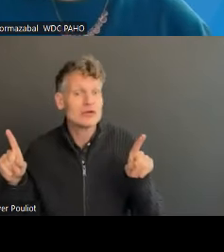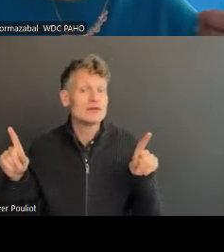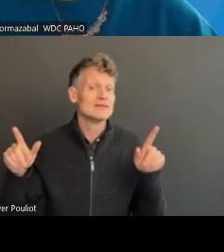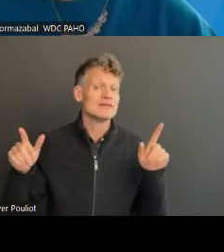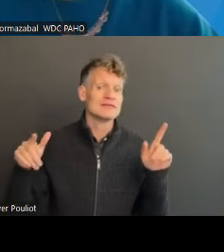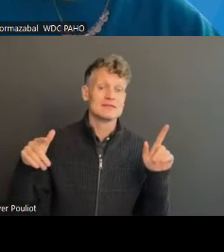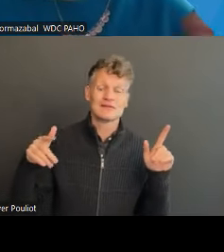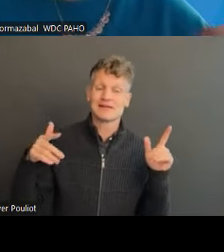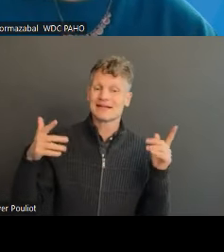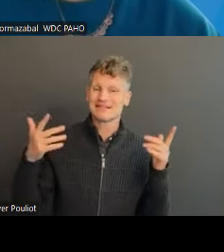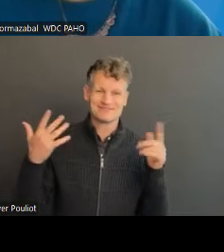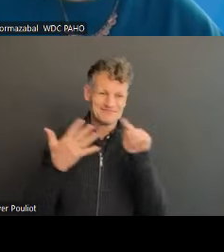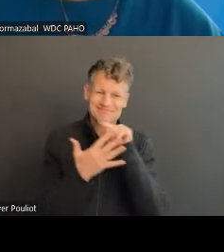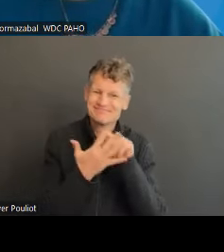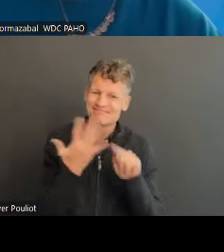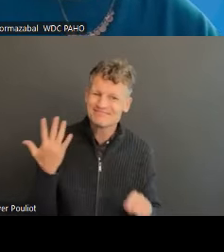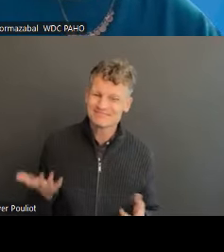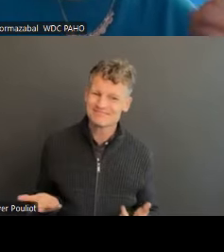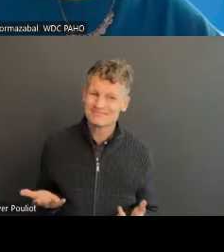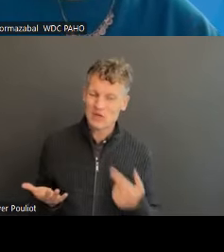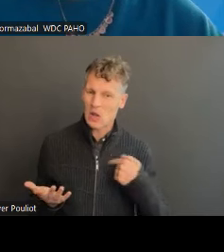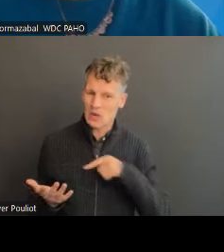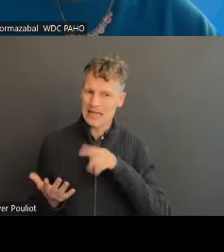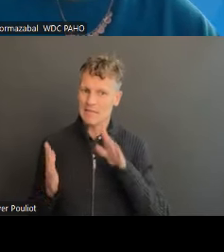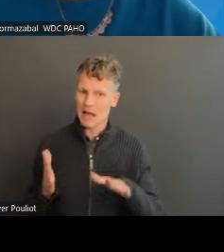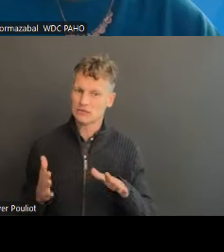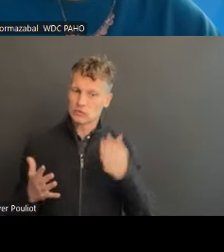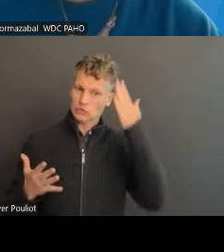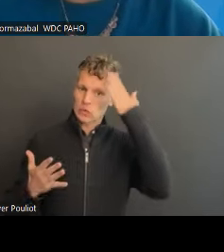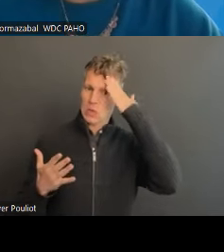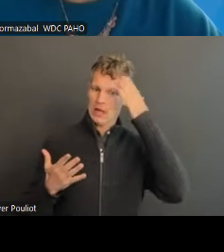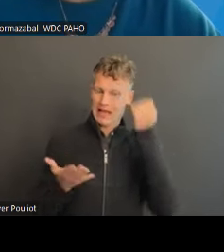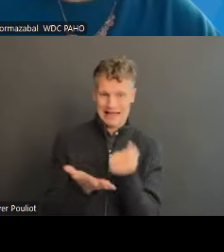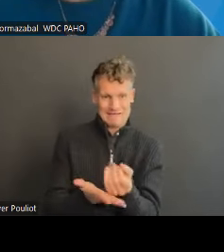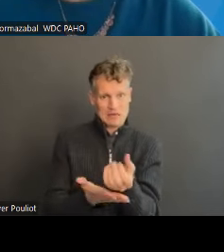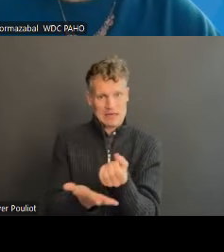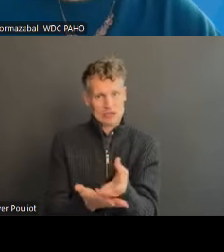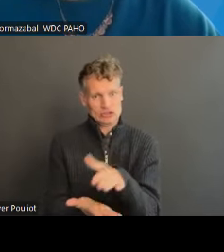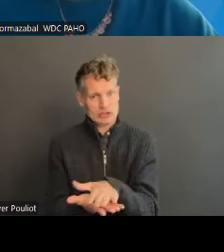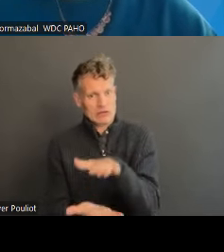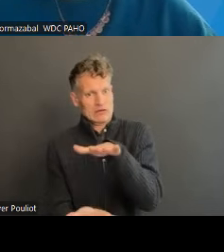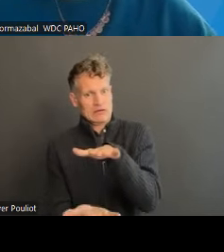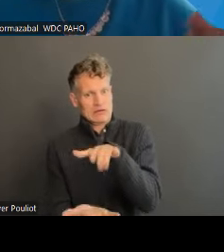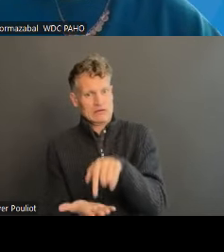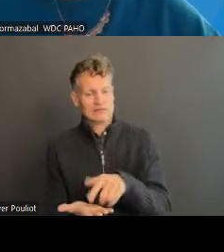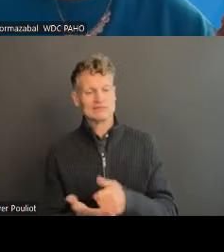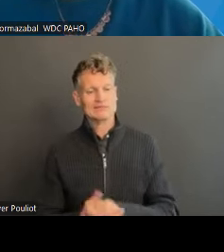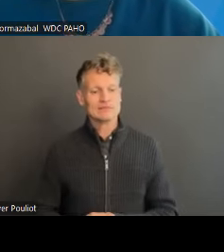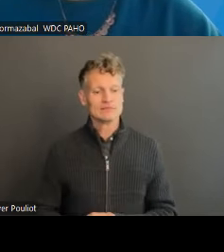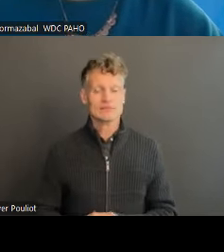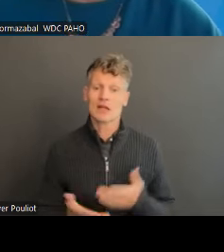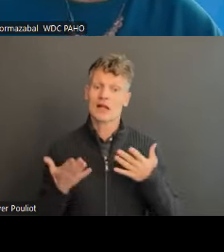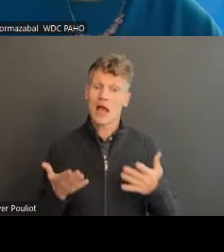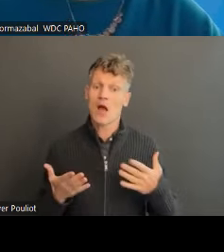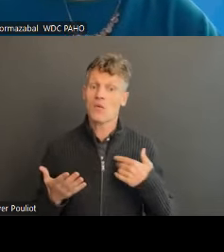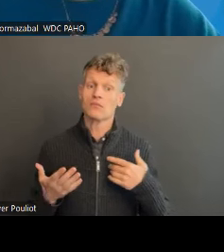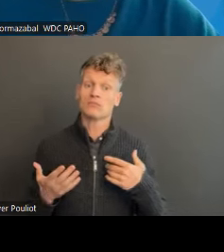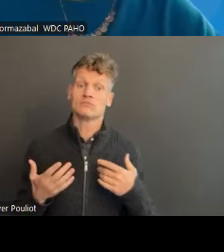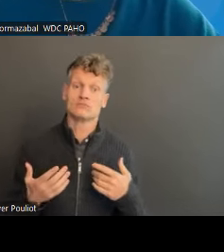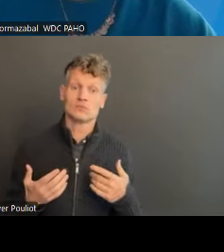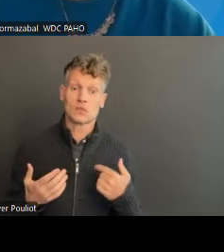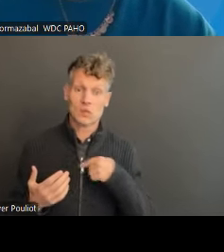need to organize ourselves. And this is different when we say that we recognize that there are different needs in the